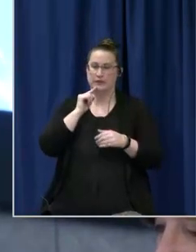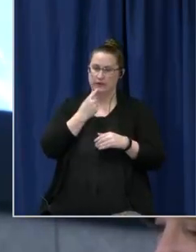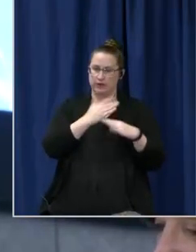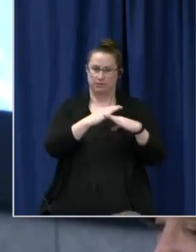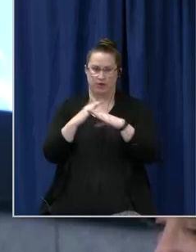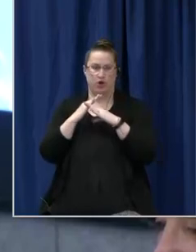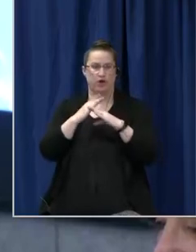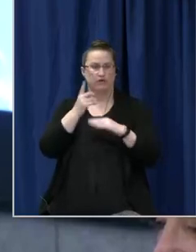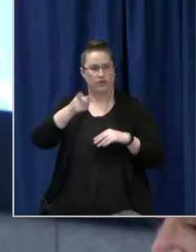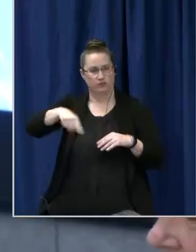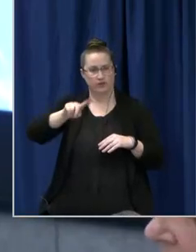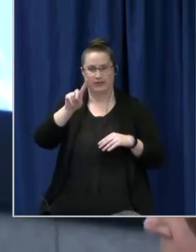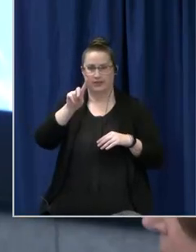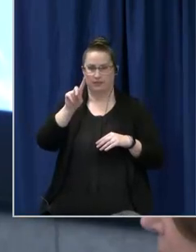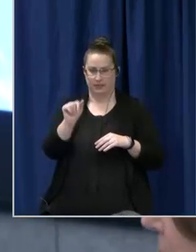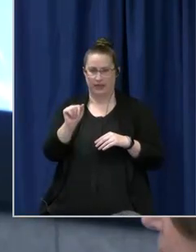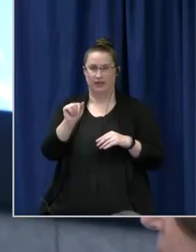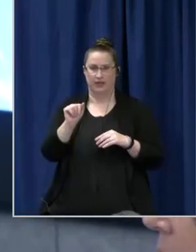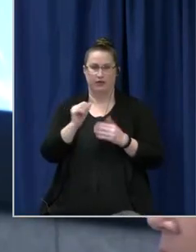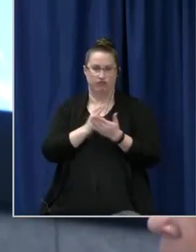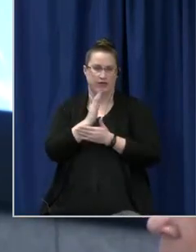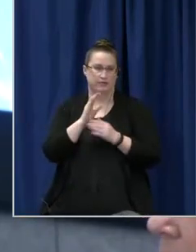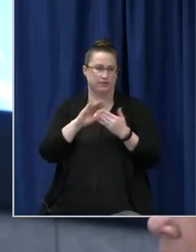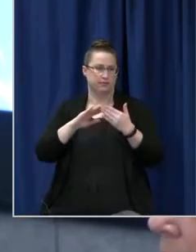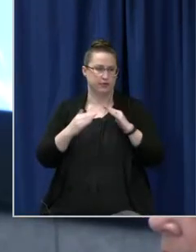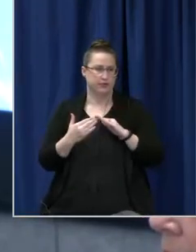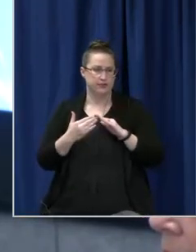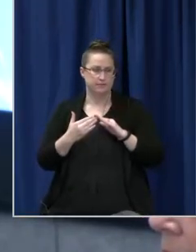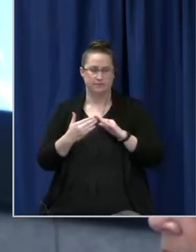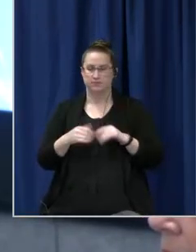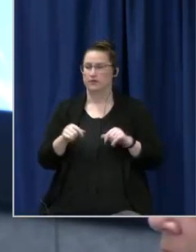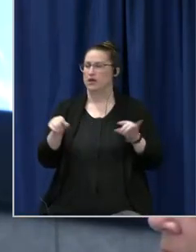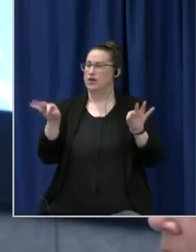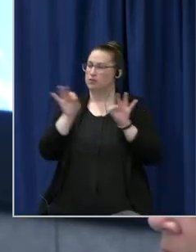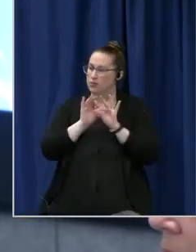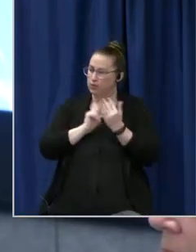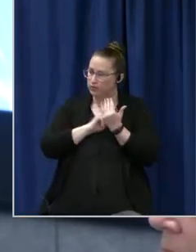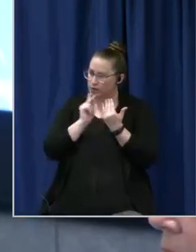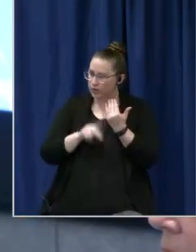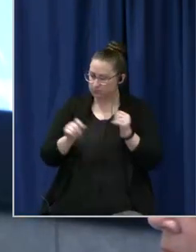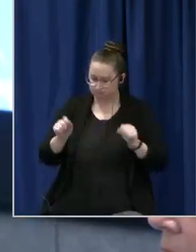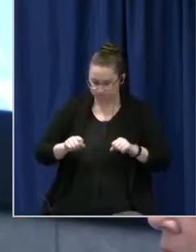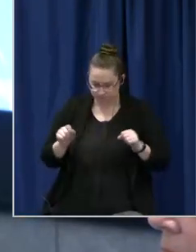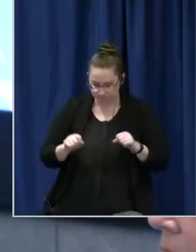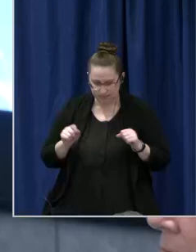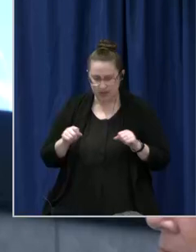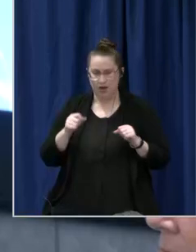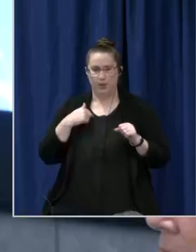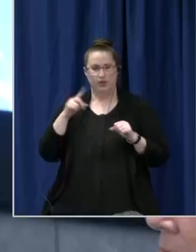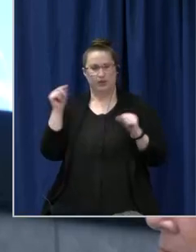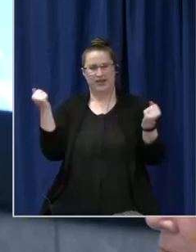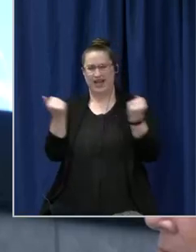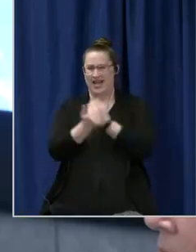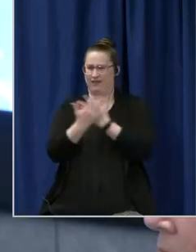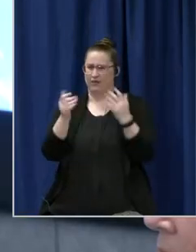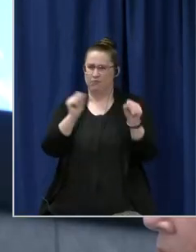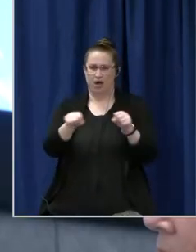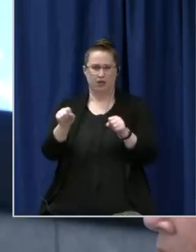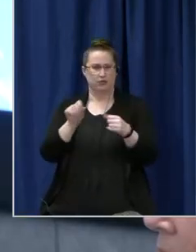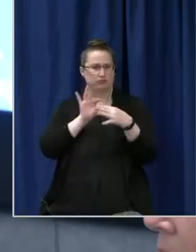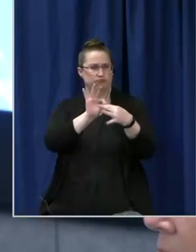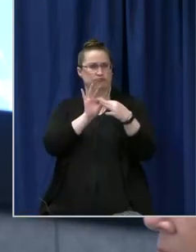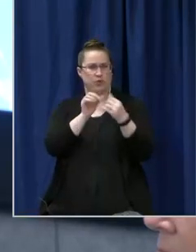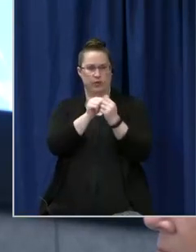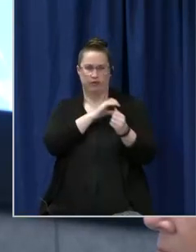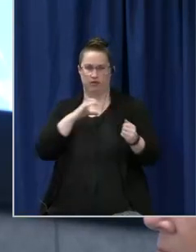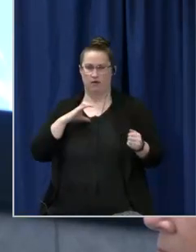of the disability rights community. So it's an important program. We are doing everything that we can to work with our colleagues in